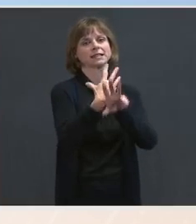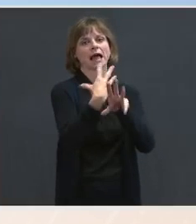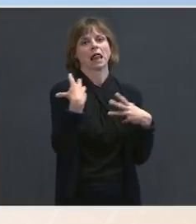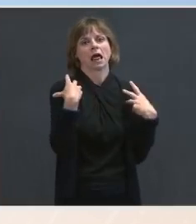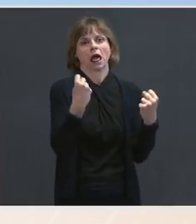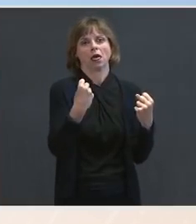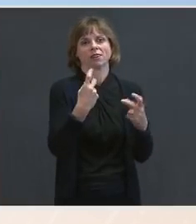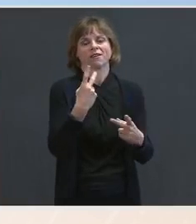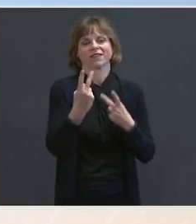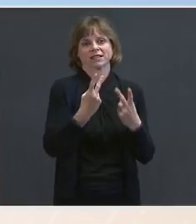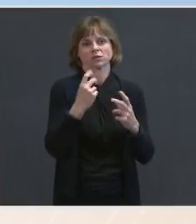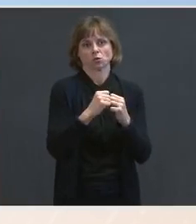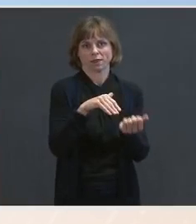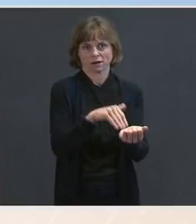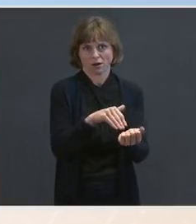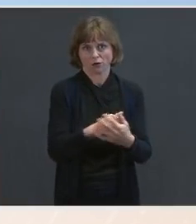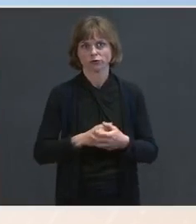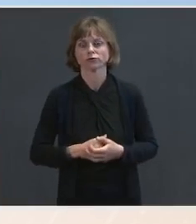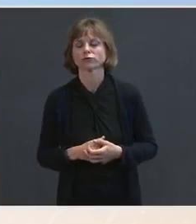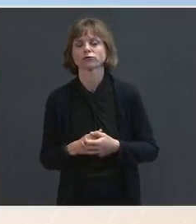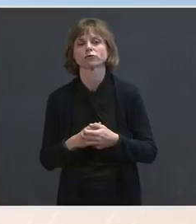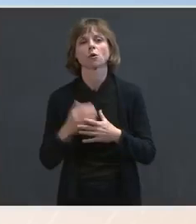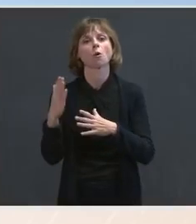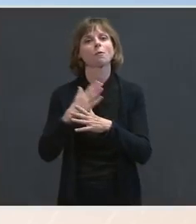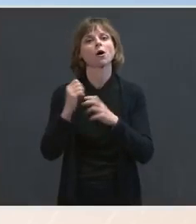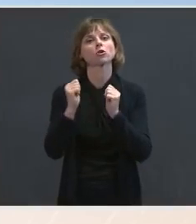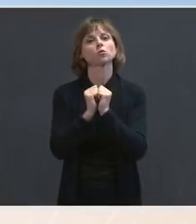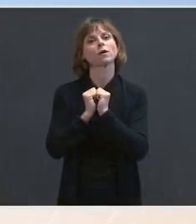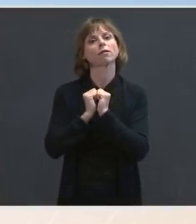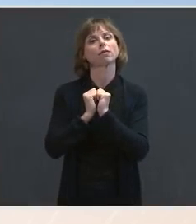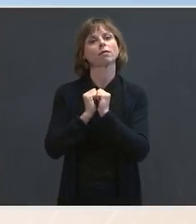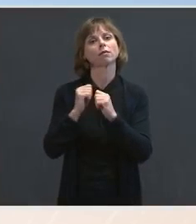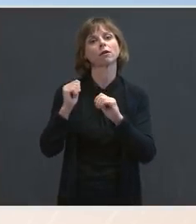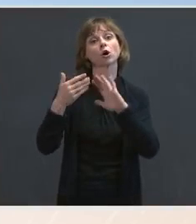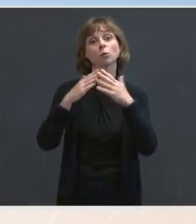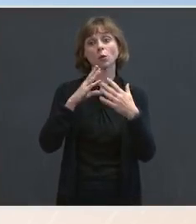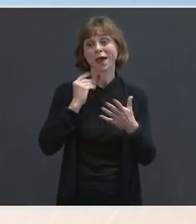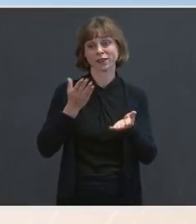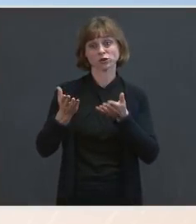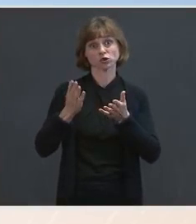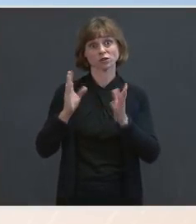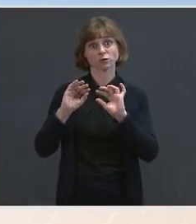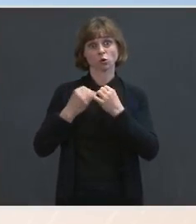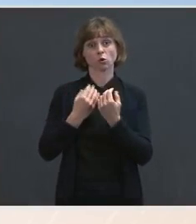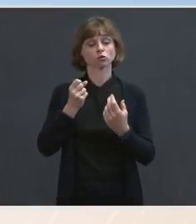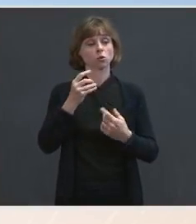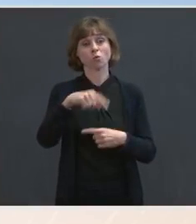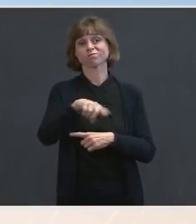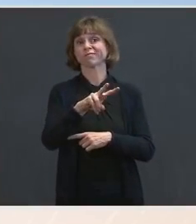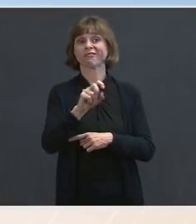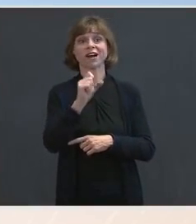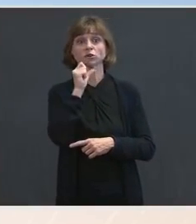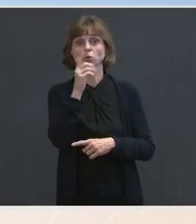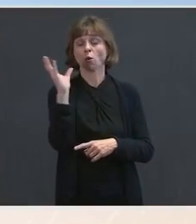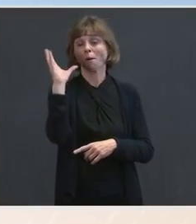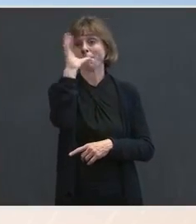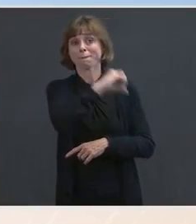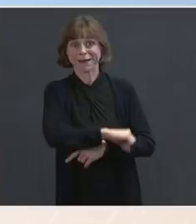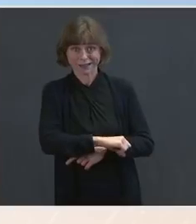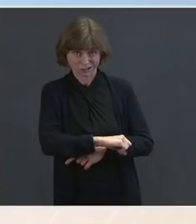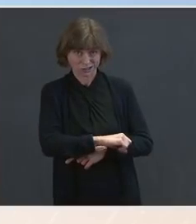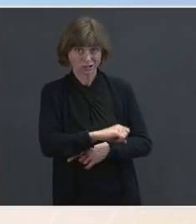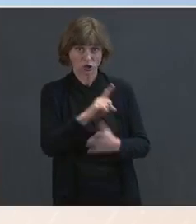visits. We're partnering with community and service organizations so that vets do not forego checkups because of broadband